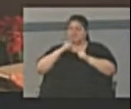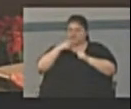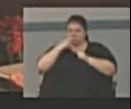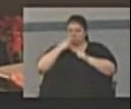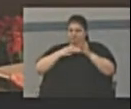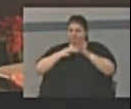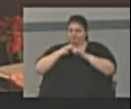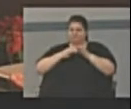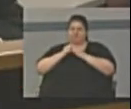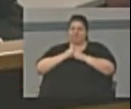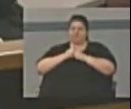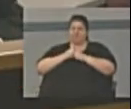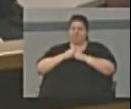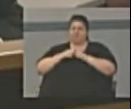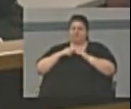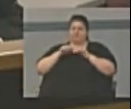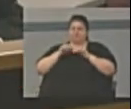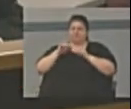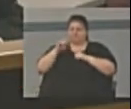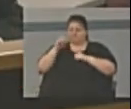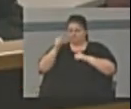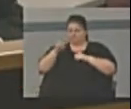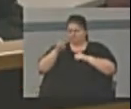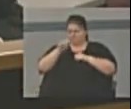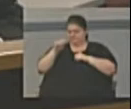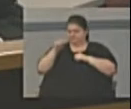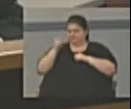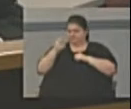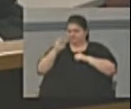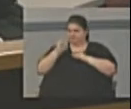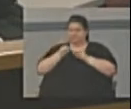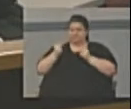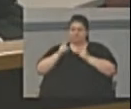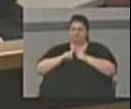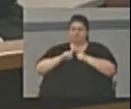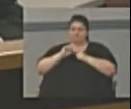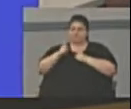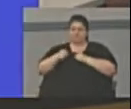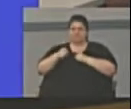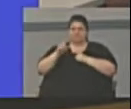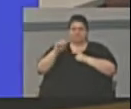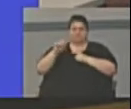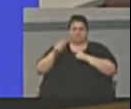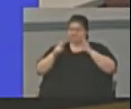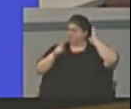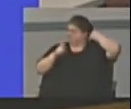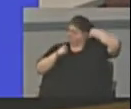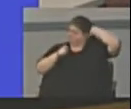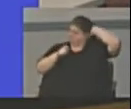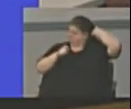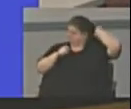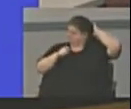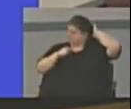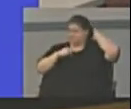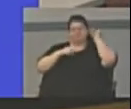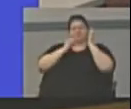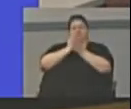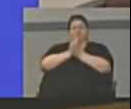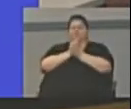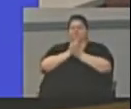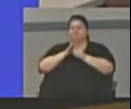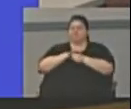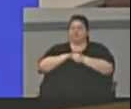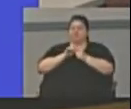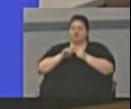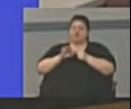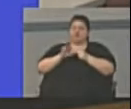number 16-12. A resolution to designate a tax increment financing district and create a